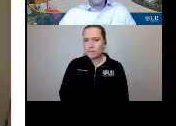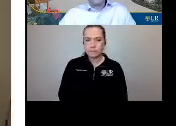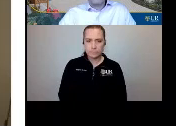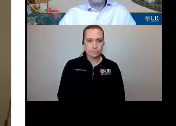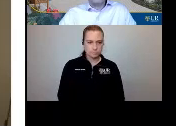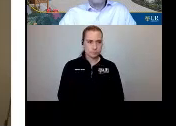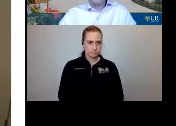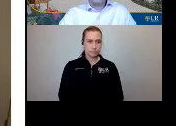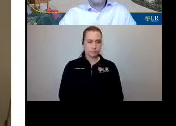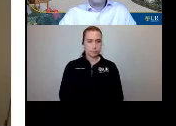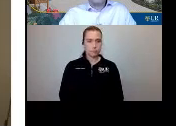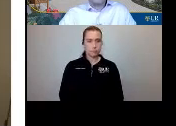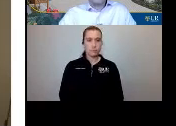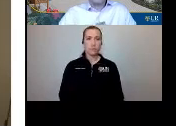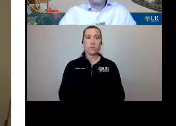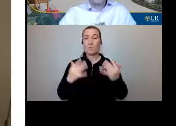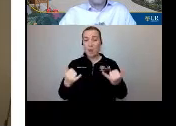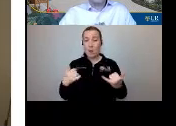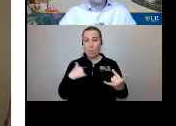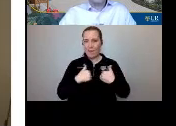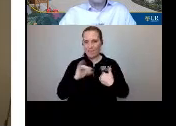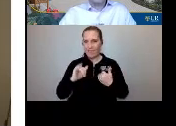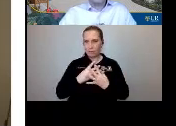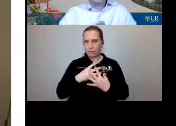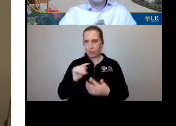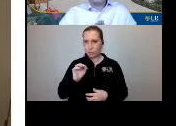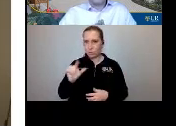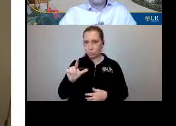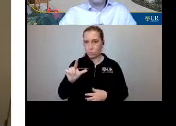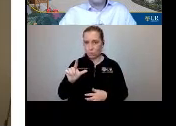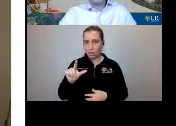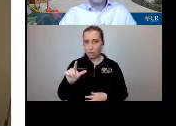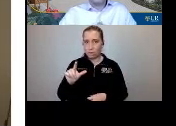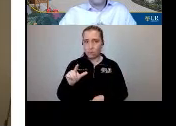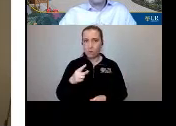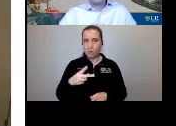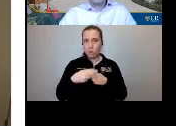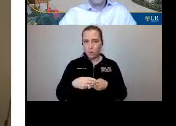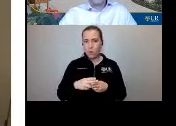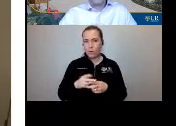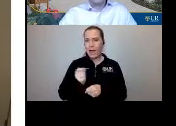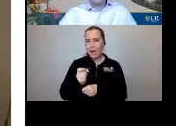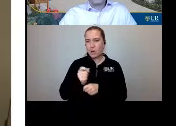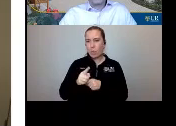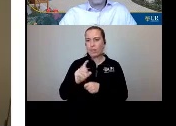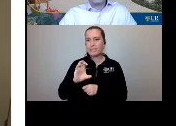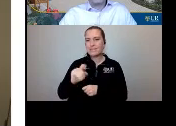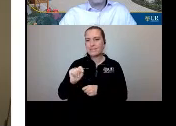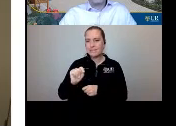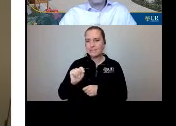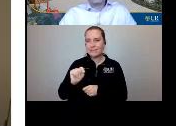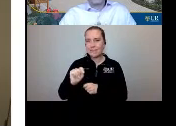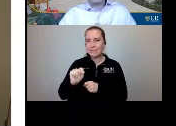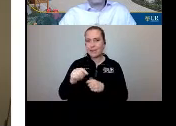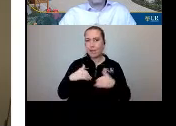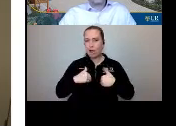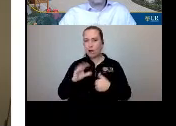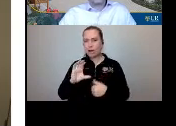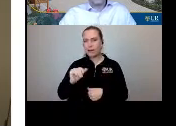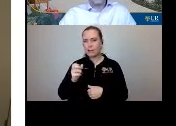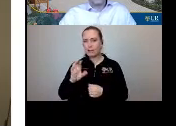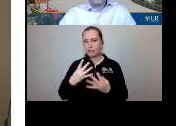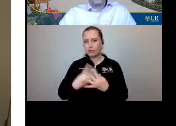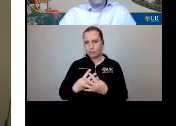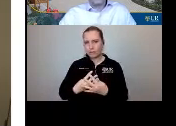So now we have a tool that is called the annual CT lung cancer screening based upon the National Lung